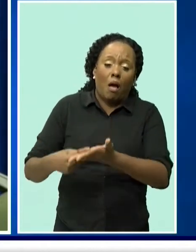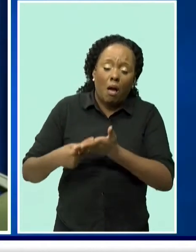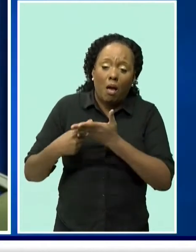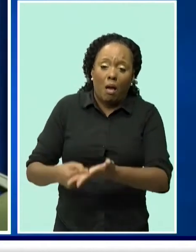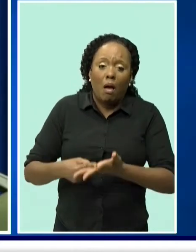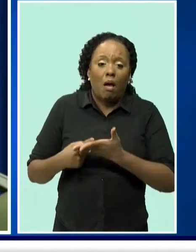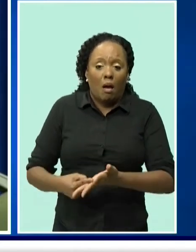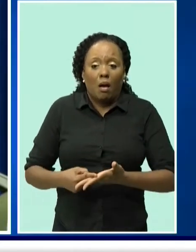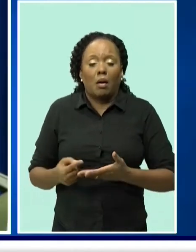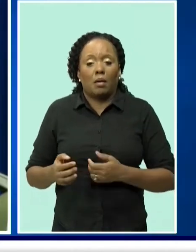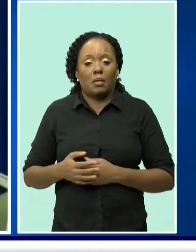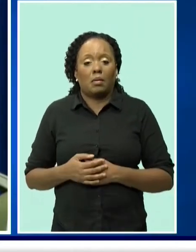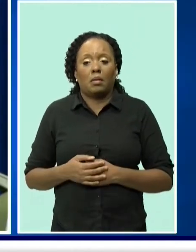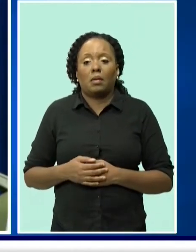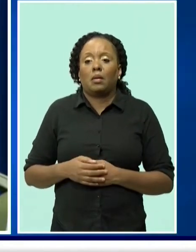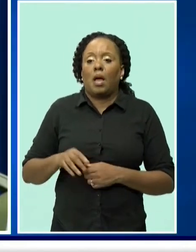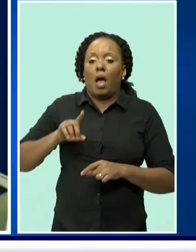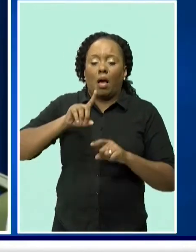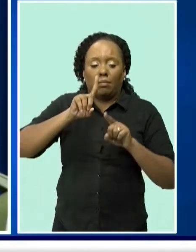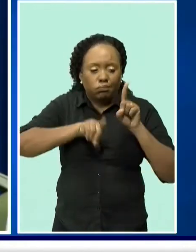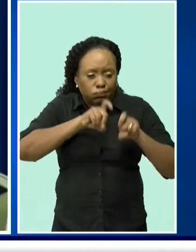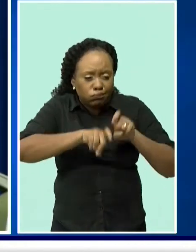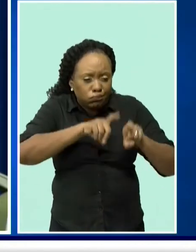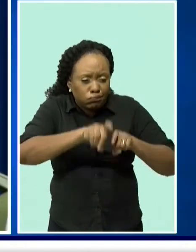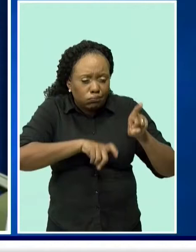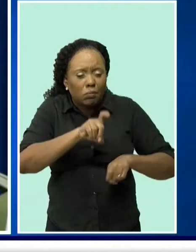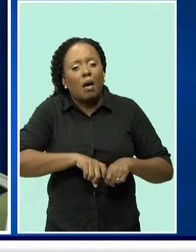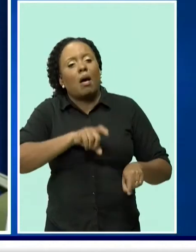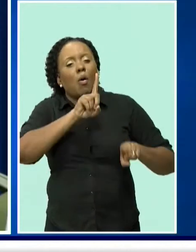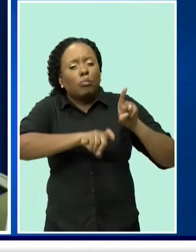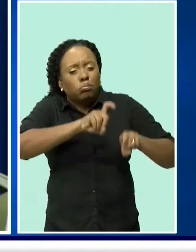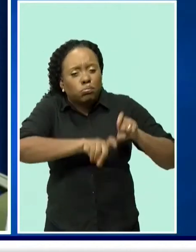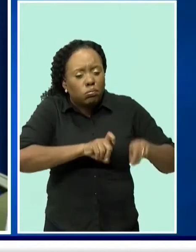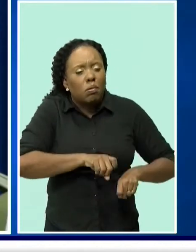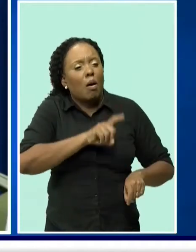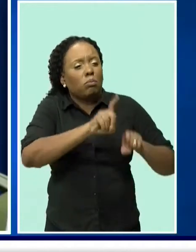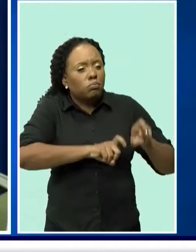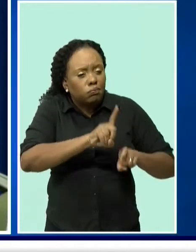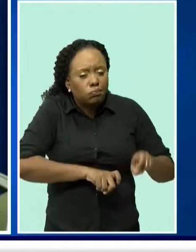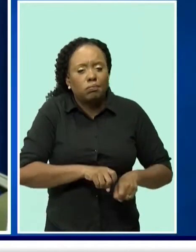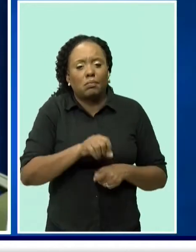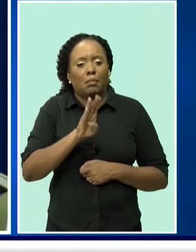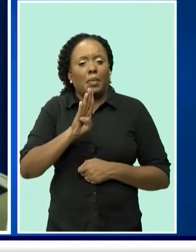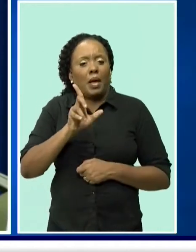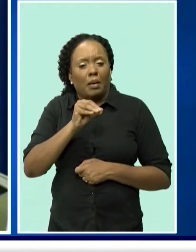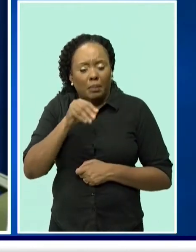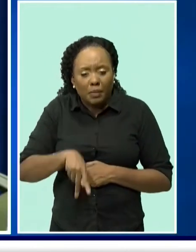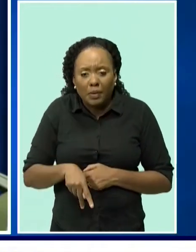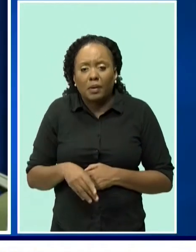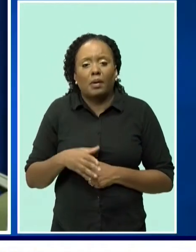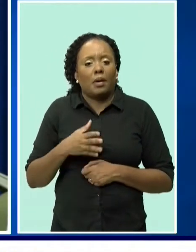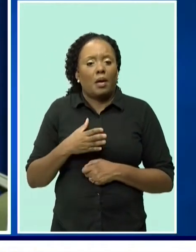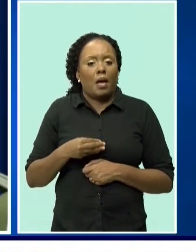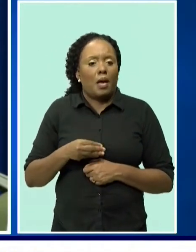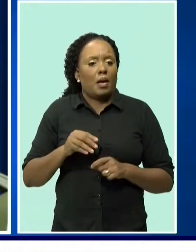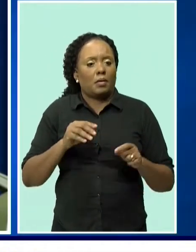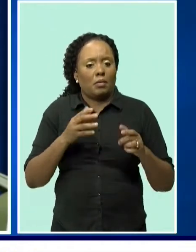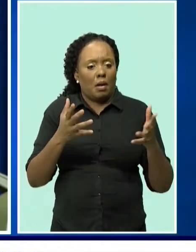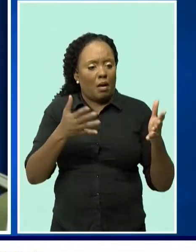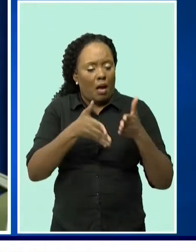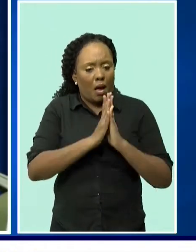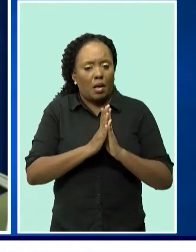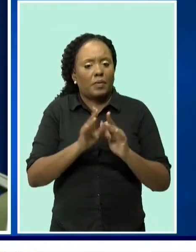and repetitively interrogated the Barbados Light and Power Company's witnesses and requested the production of various